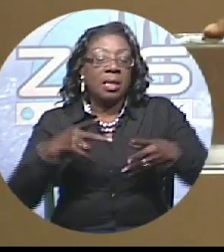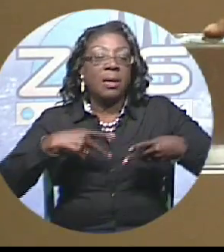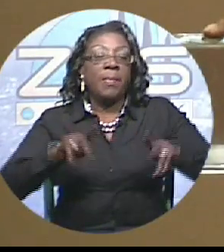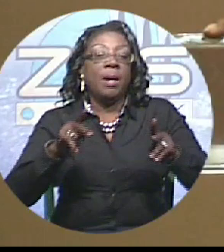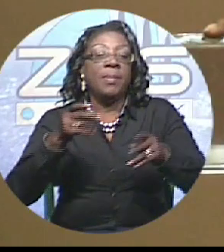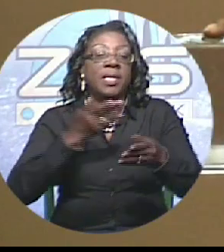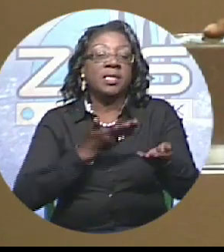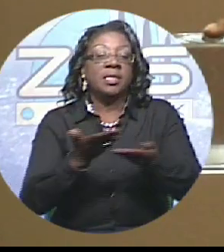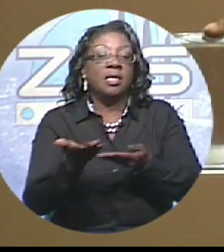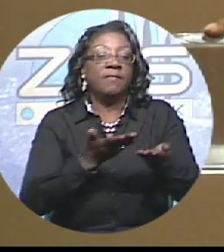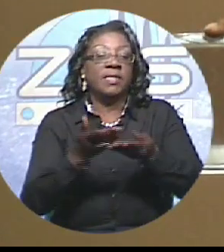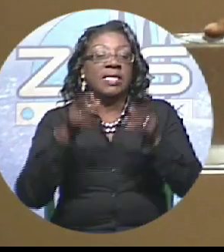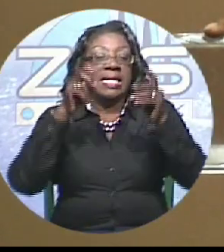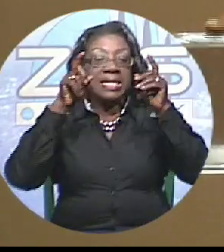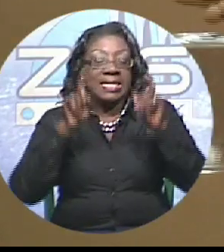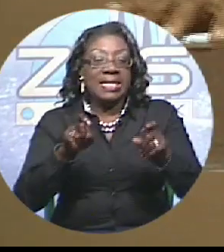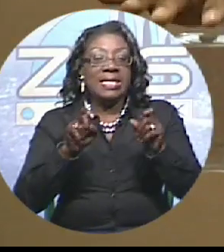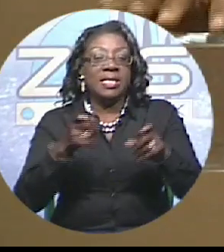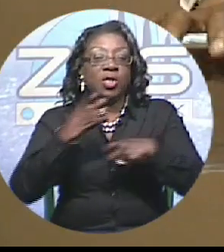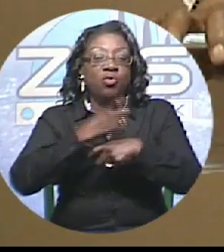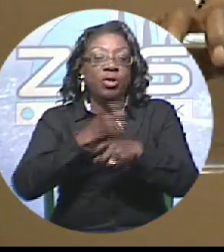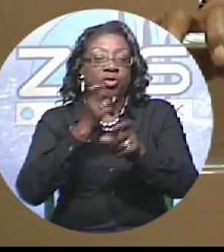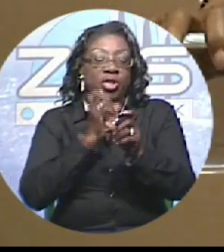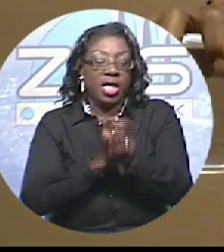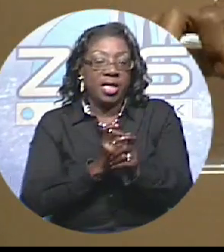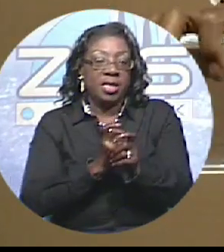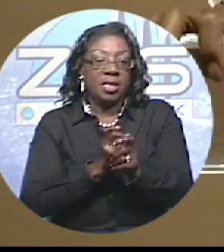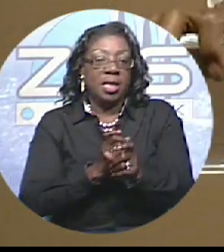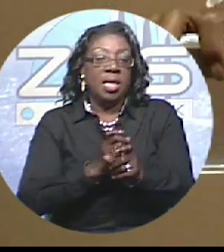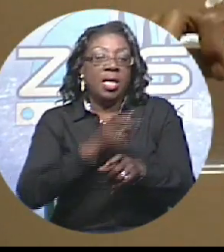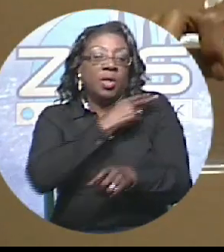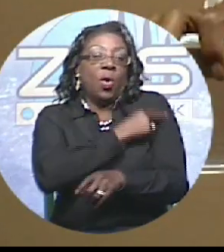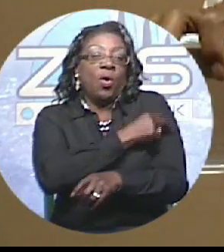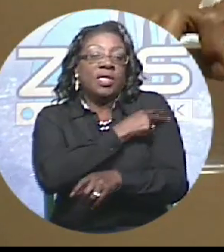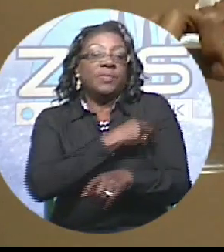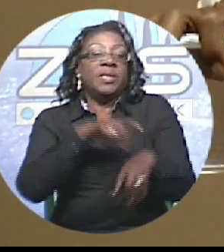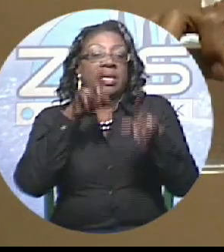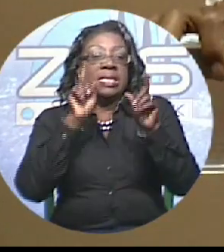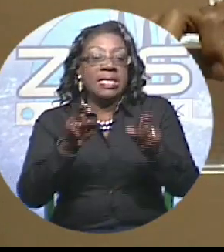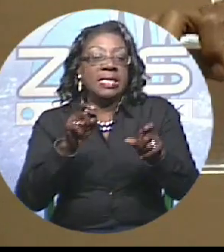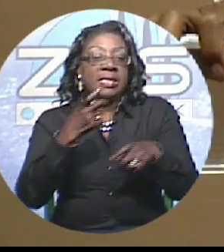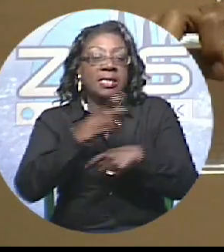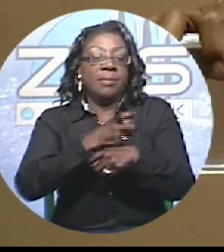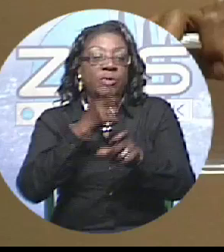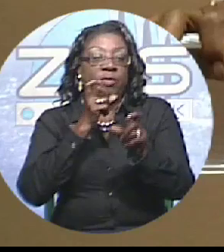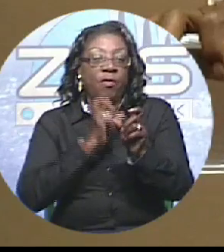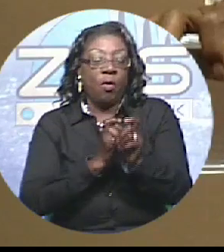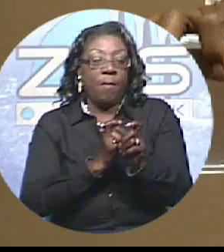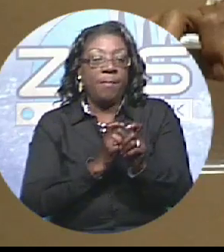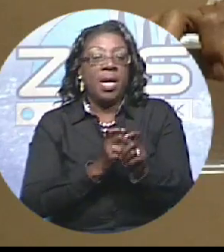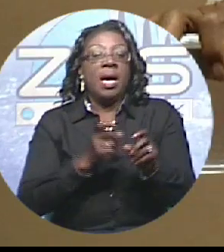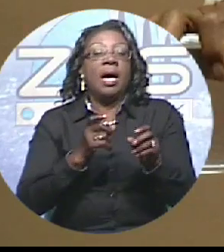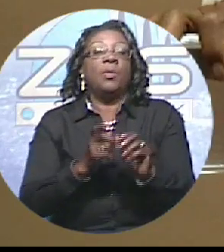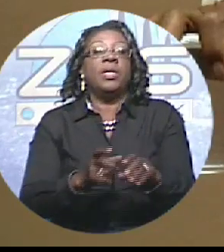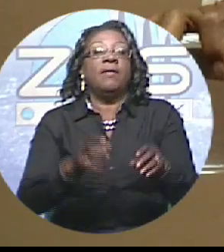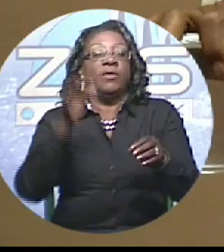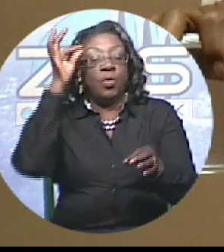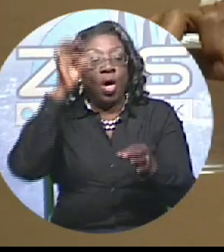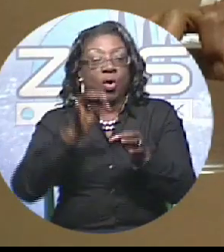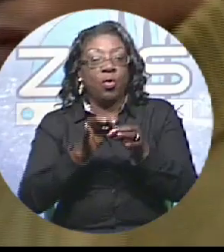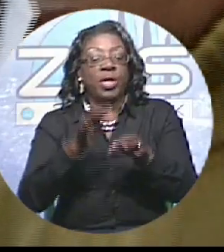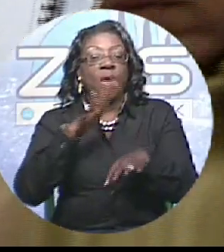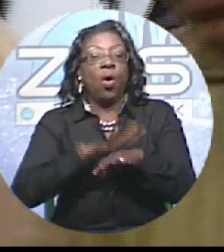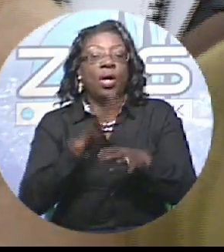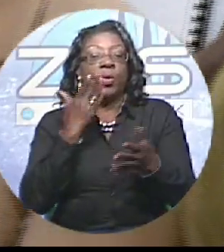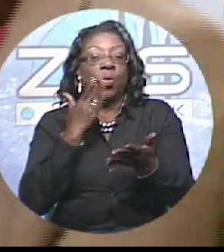reform. Princess Margaret Hospital needs reform. And we just have to agree on what those reforms should be.